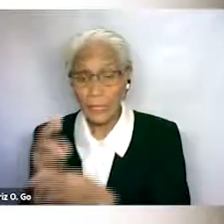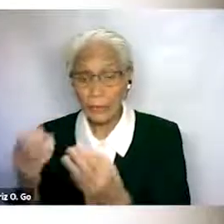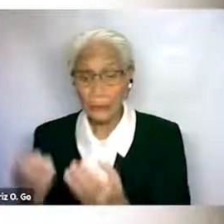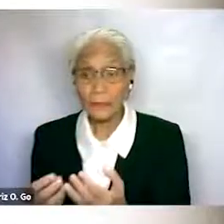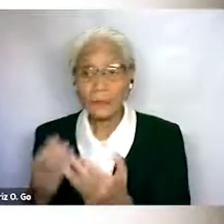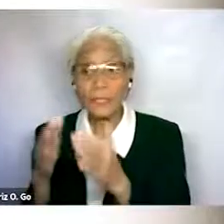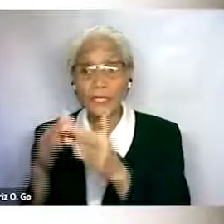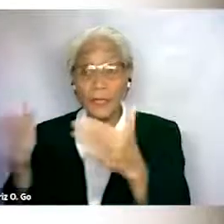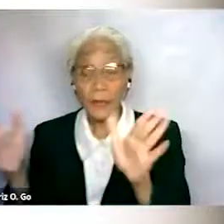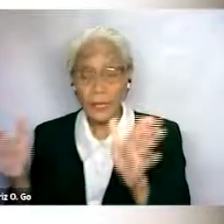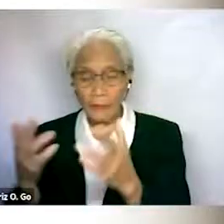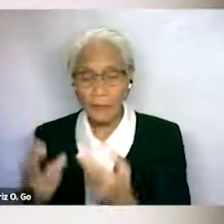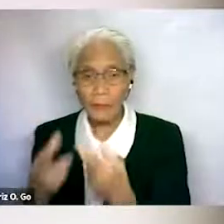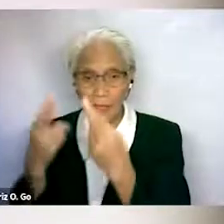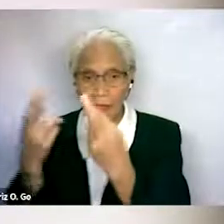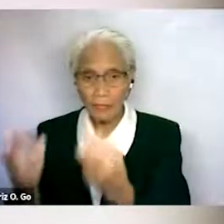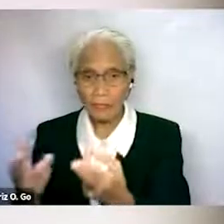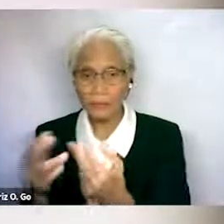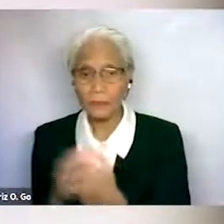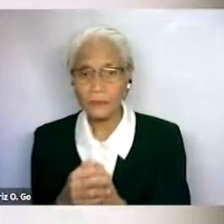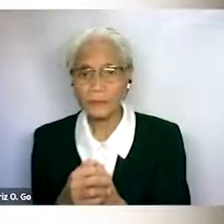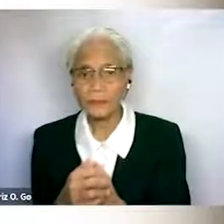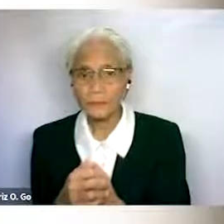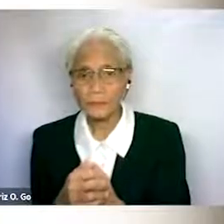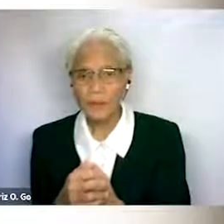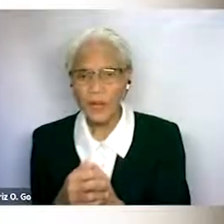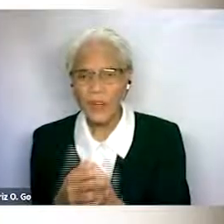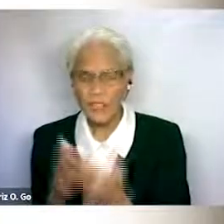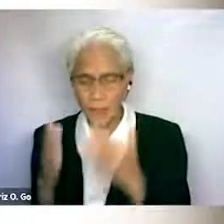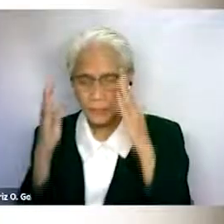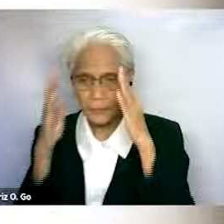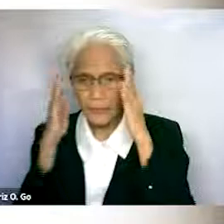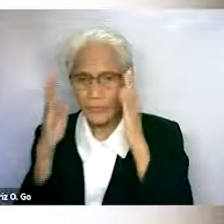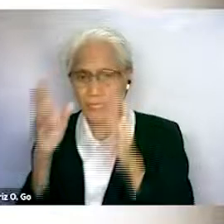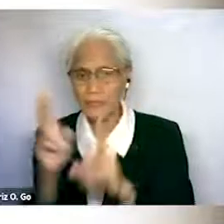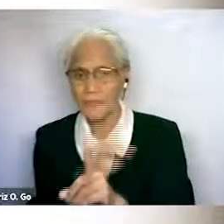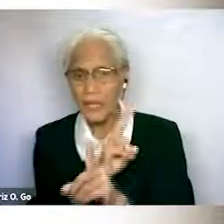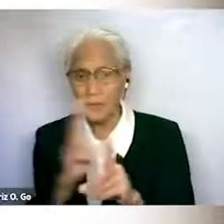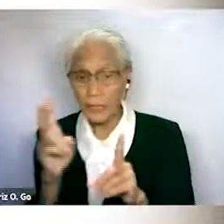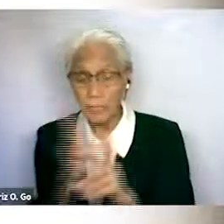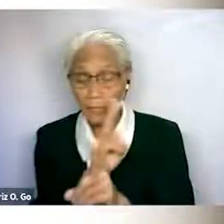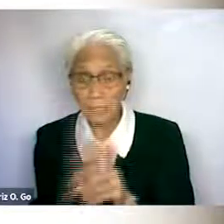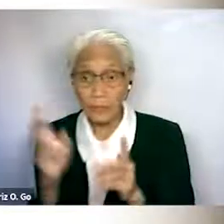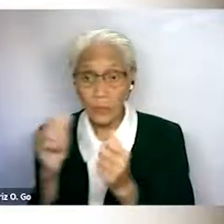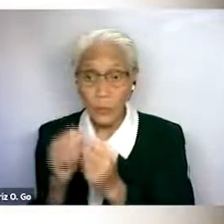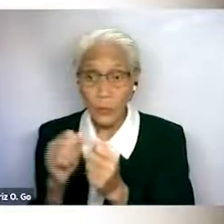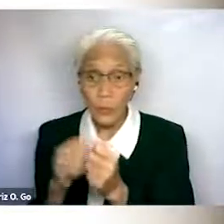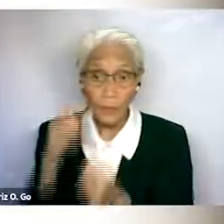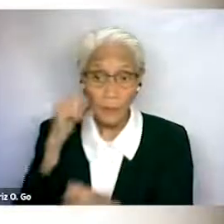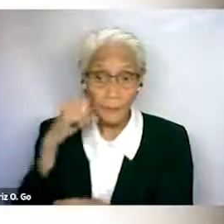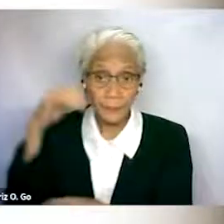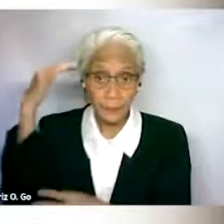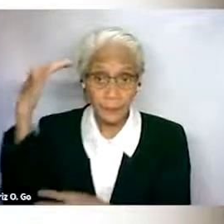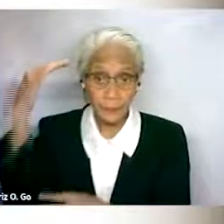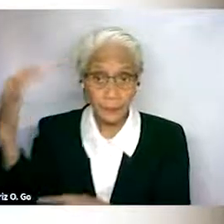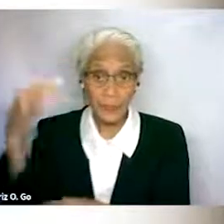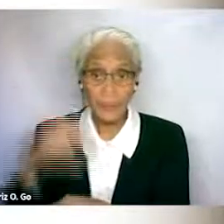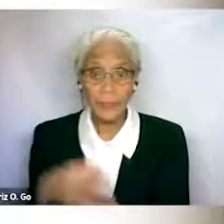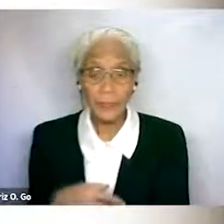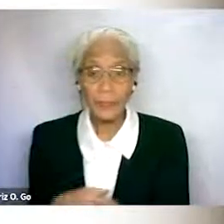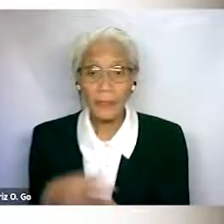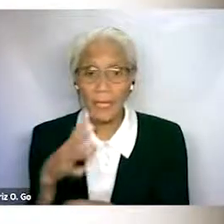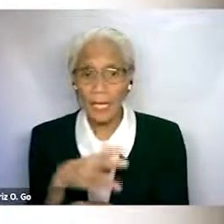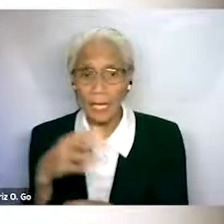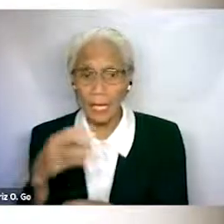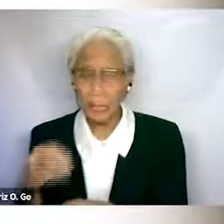be able to complement each other as well. But I think what's important is to really see in terms of state obligation, if they are able to